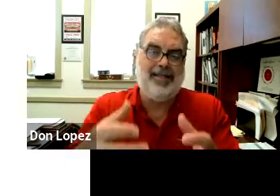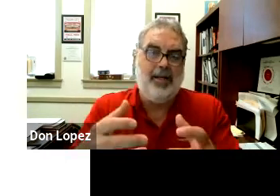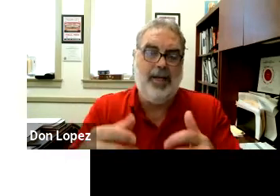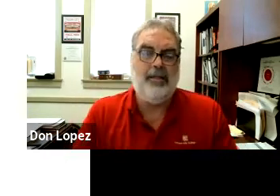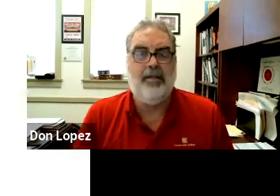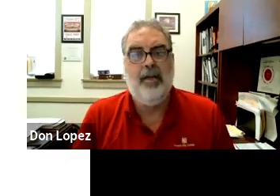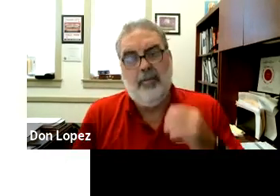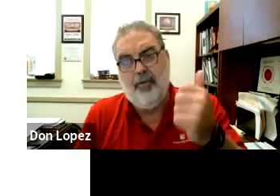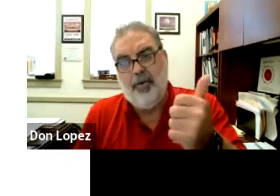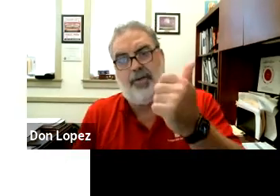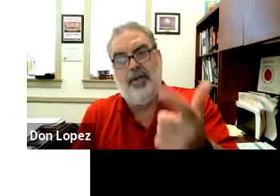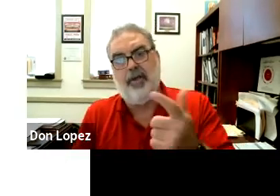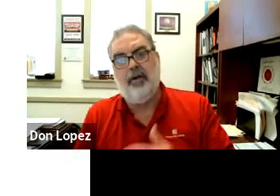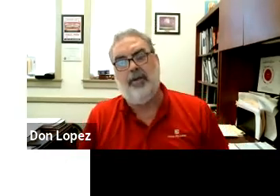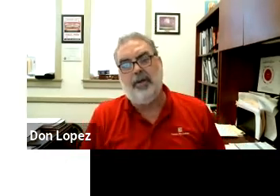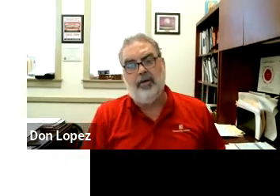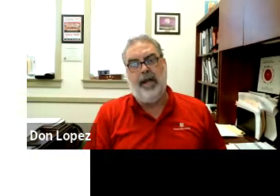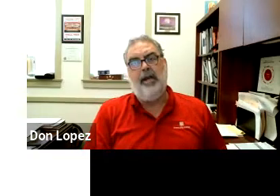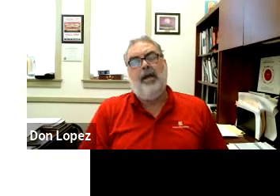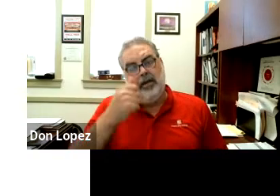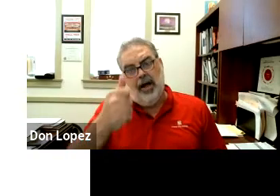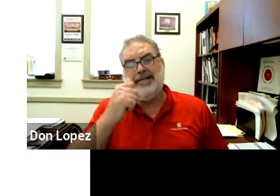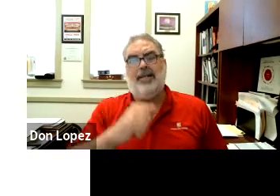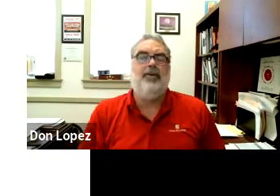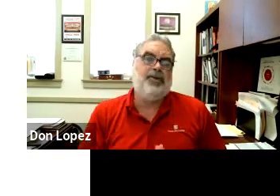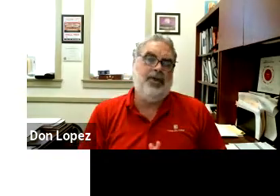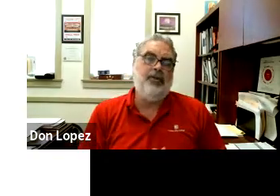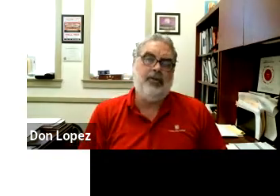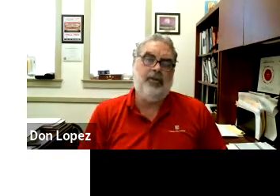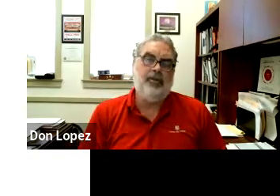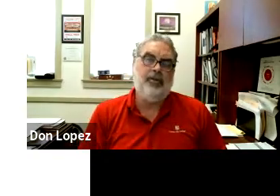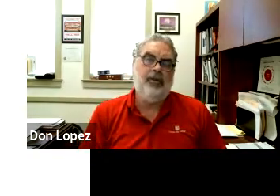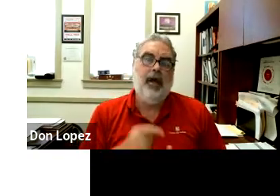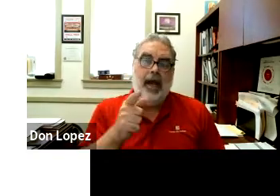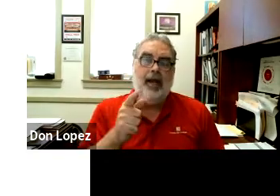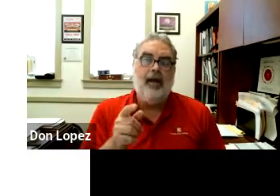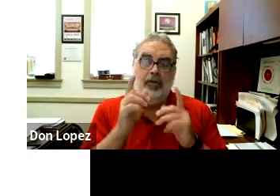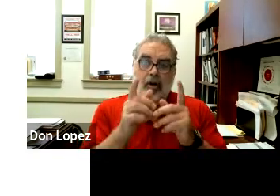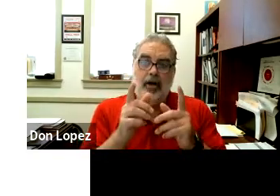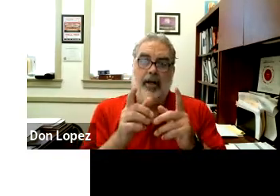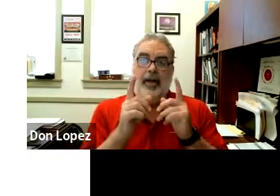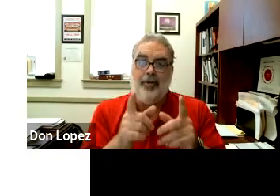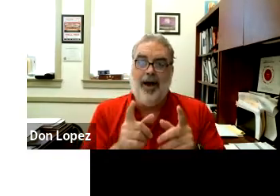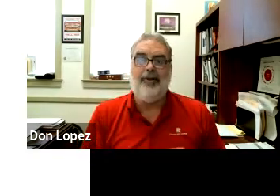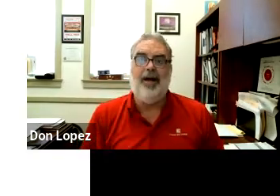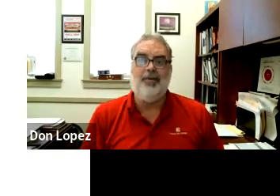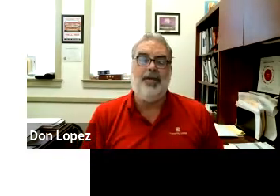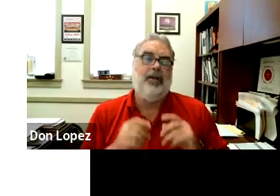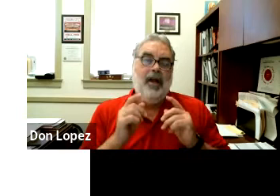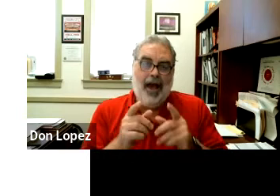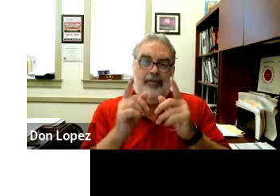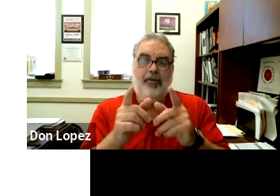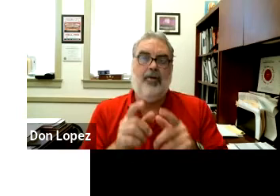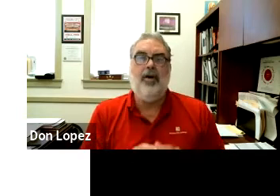in the sequence before the certificate or the degree, you're asking your students, hey, have you gone in and applied for